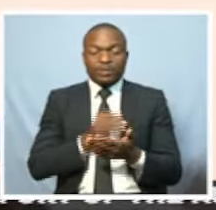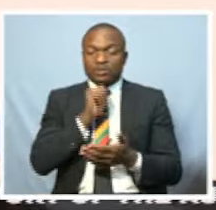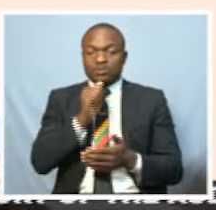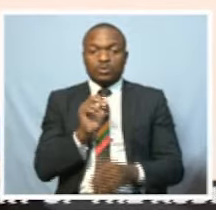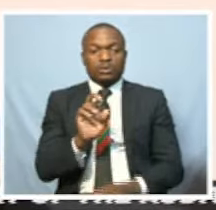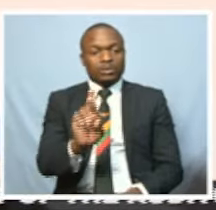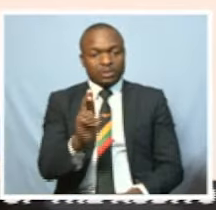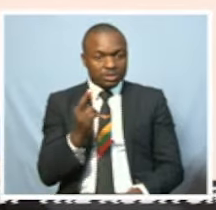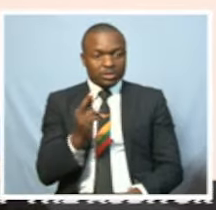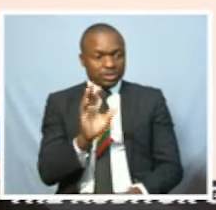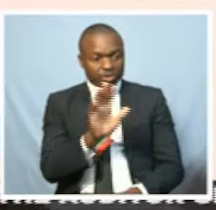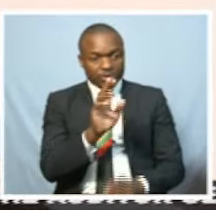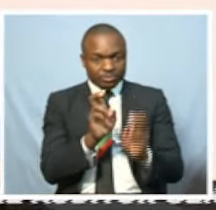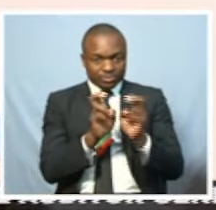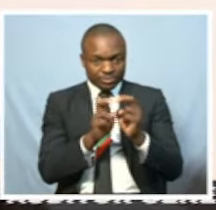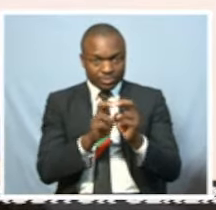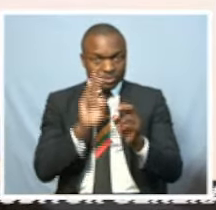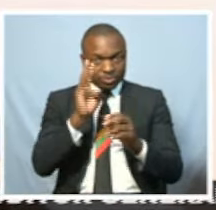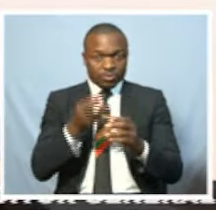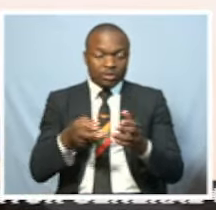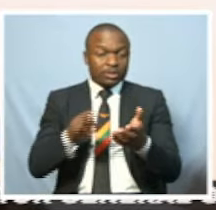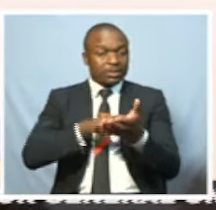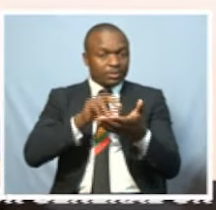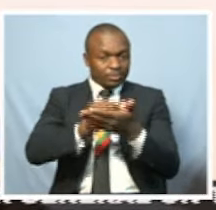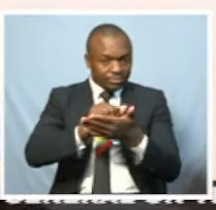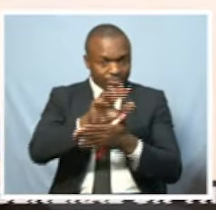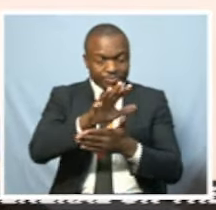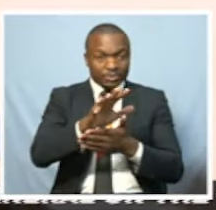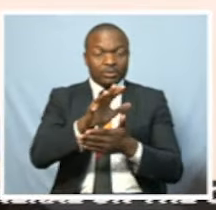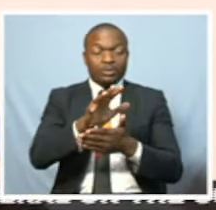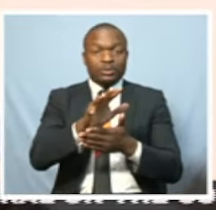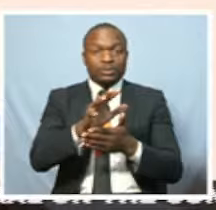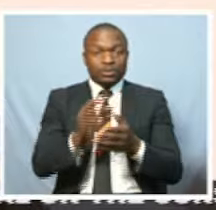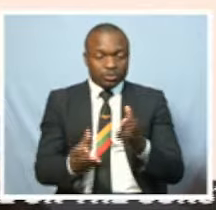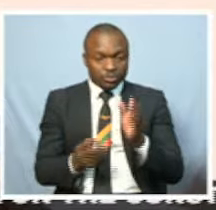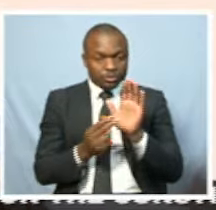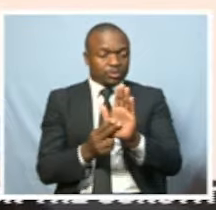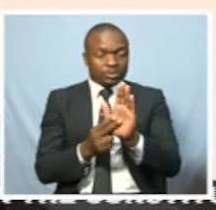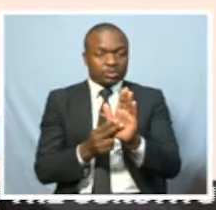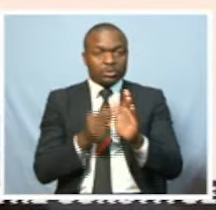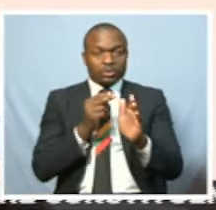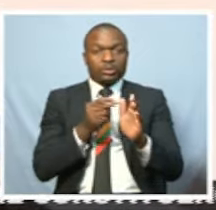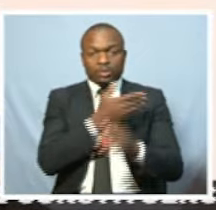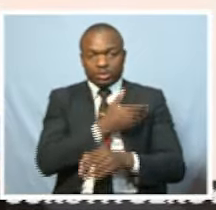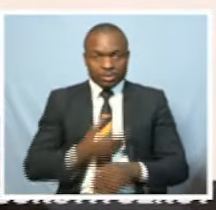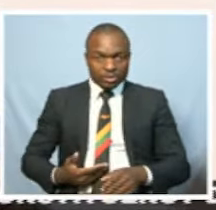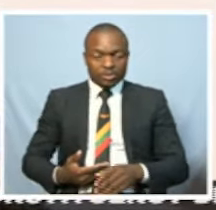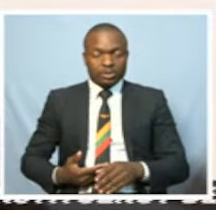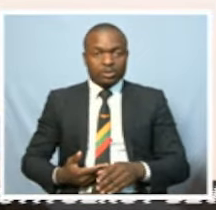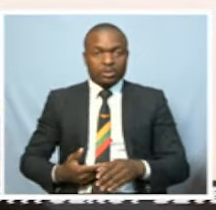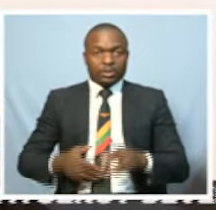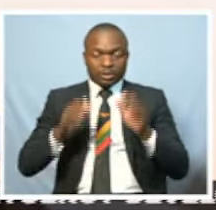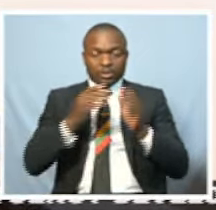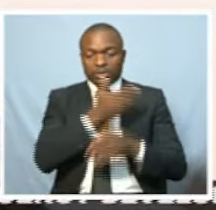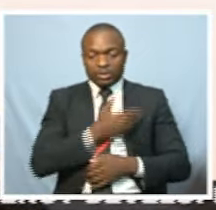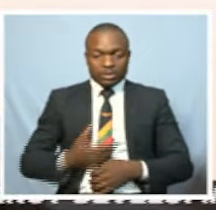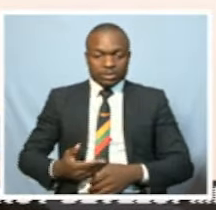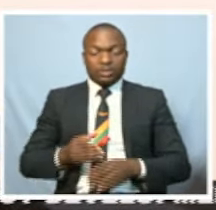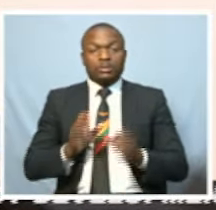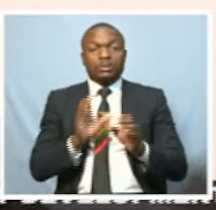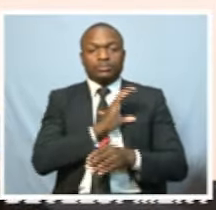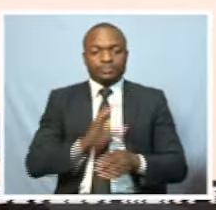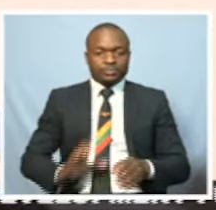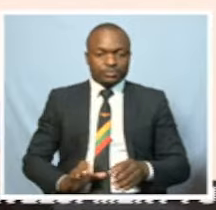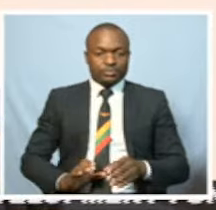contracts, and we will re-advertise to attract serious and committed contractors to support government deliver